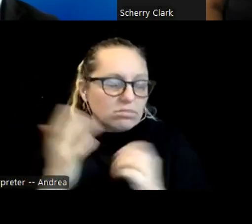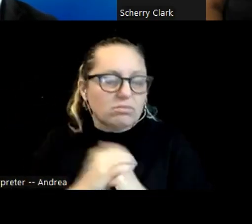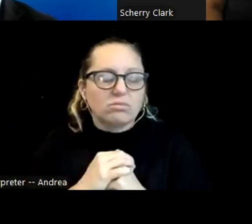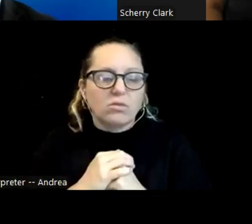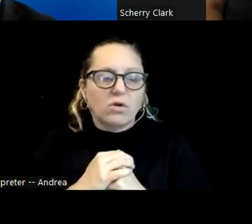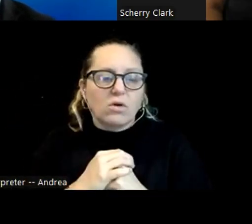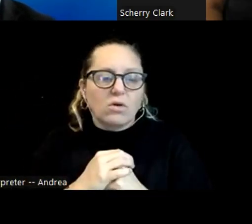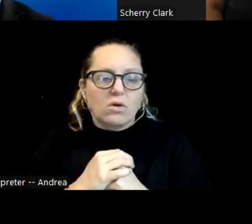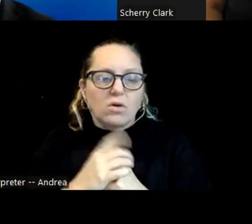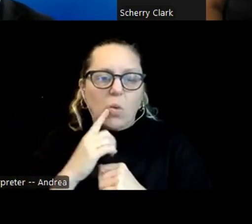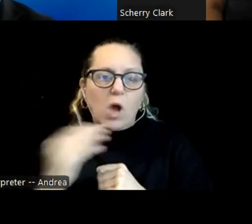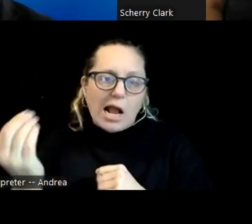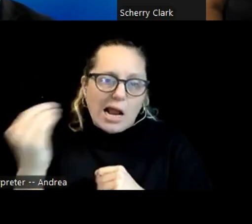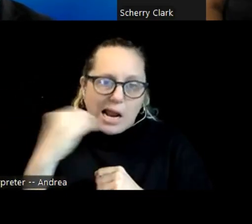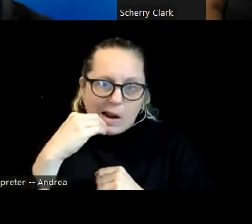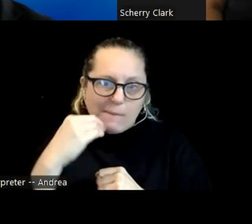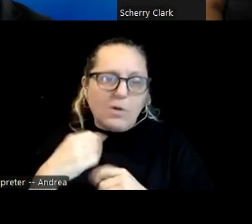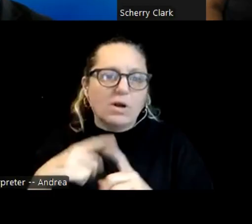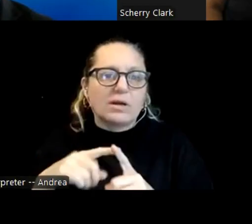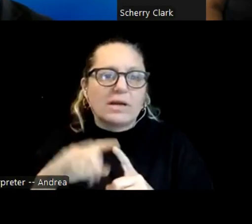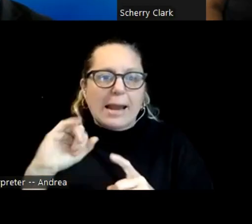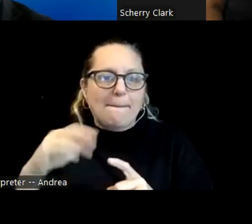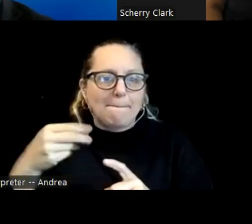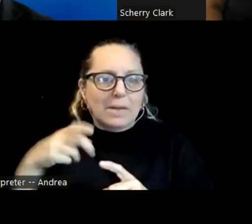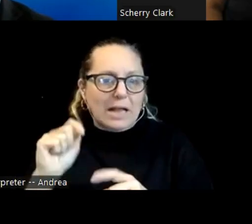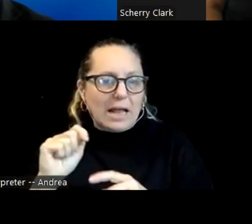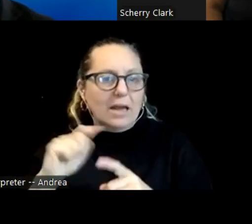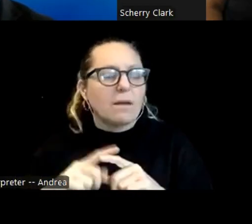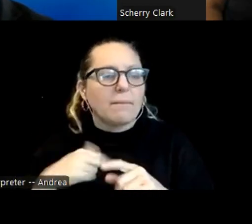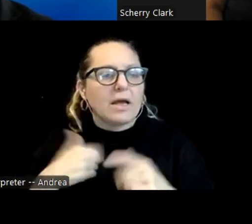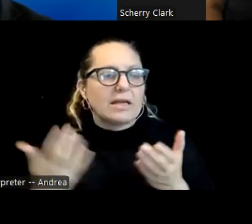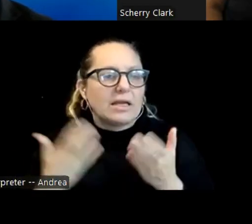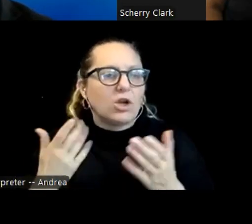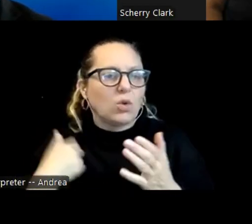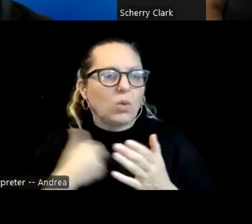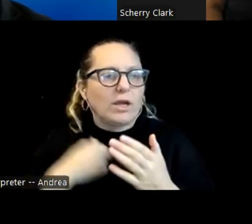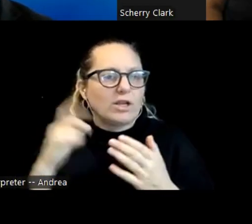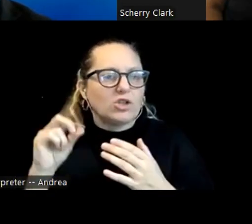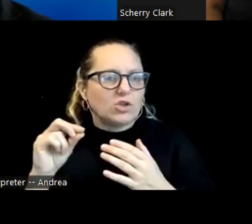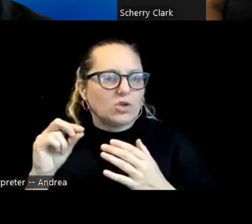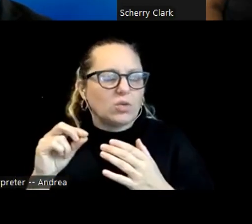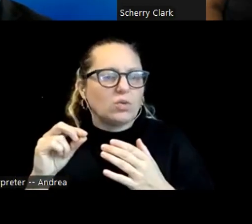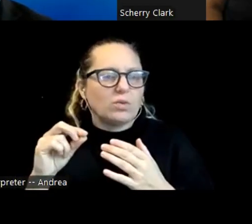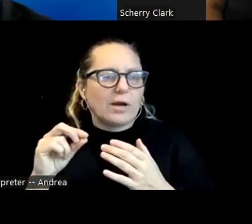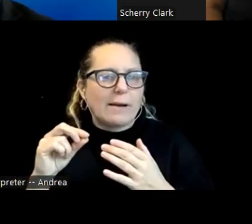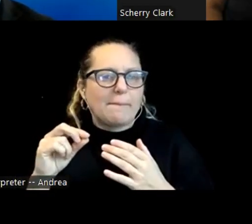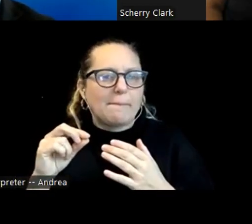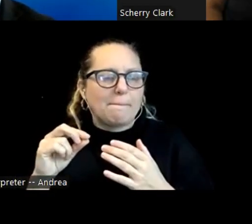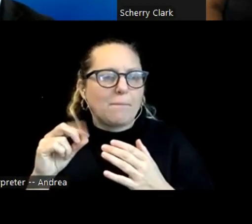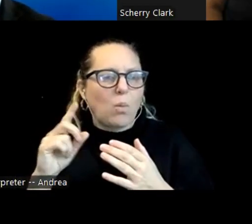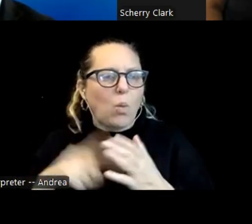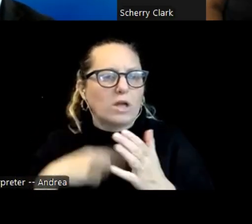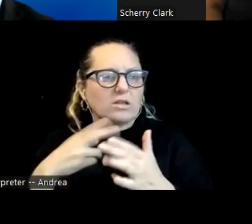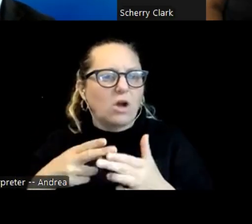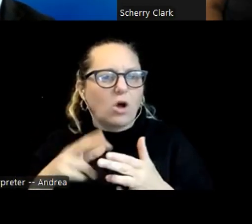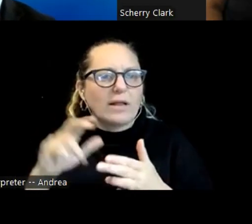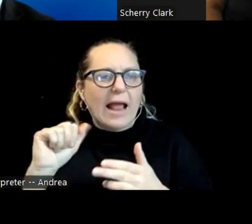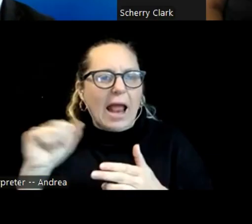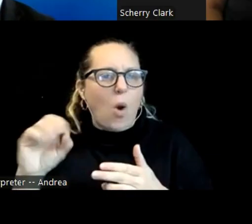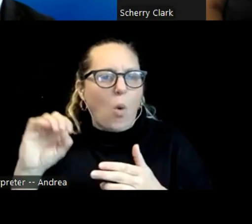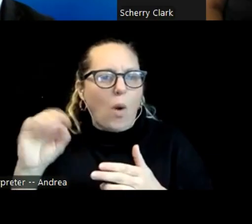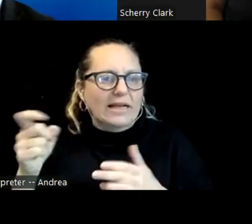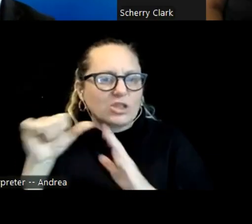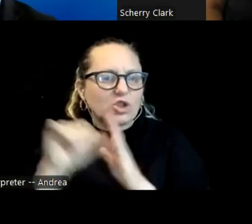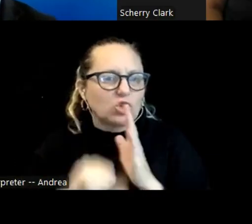we would put in the implant. Here we do, the what's commonly called the AOX surgery.